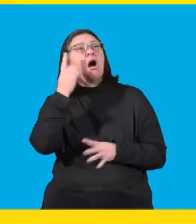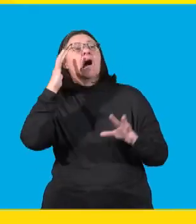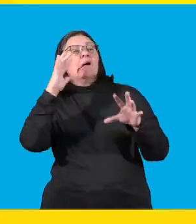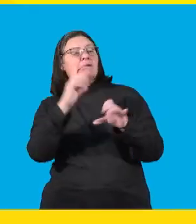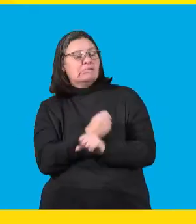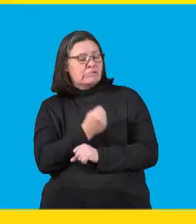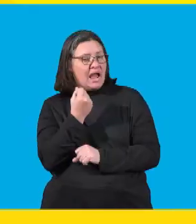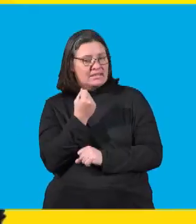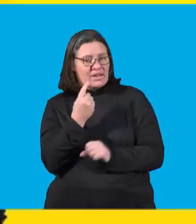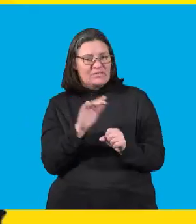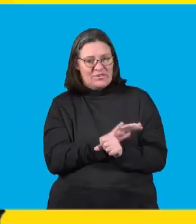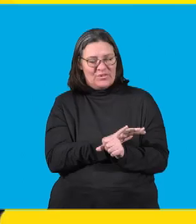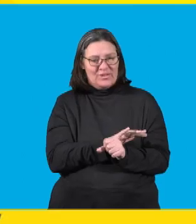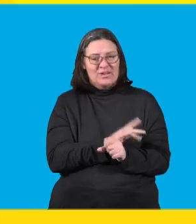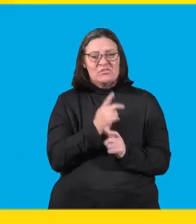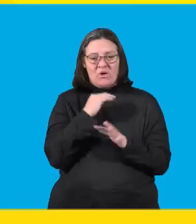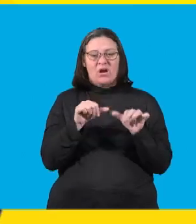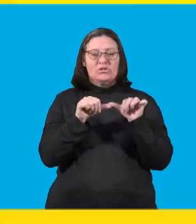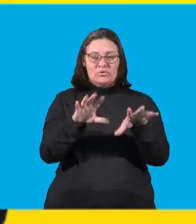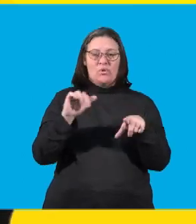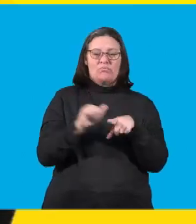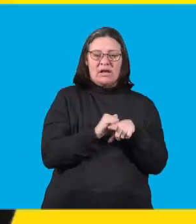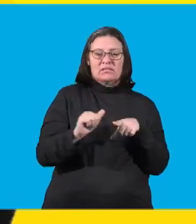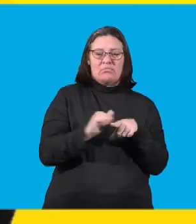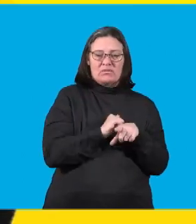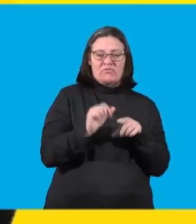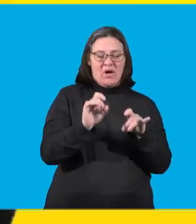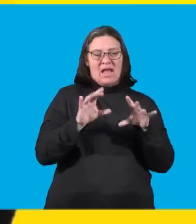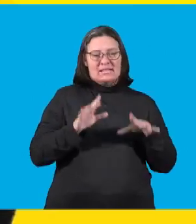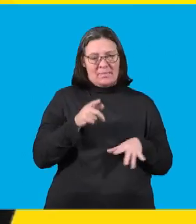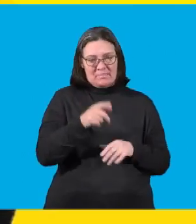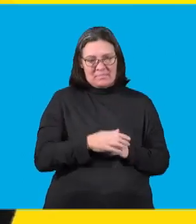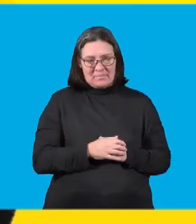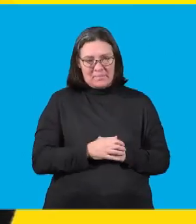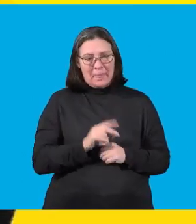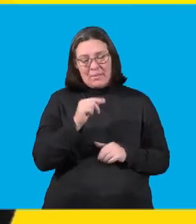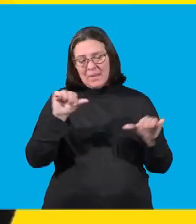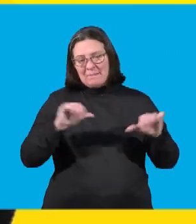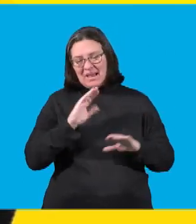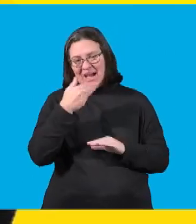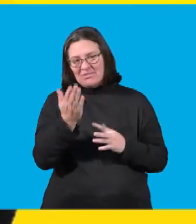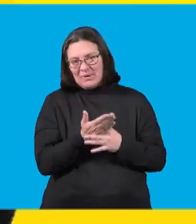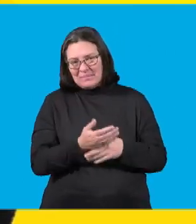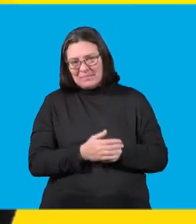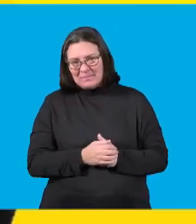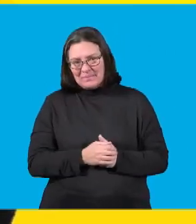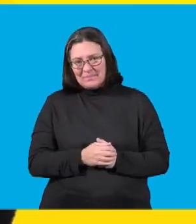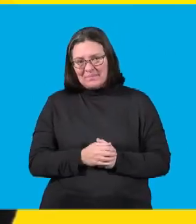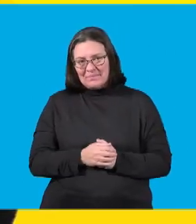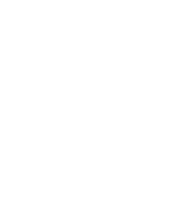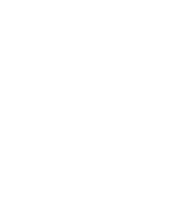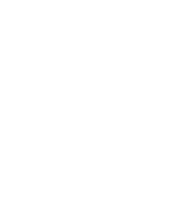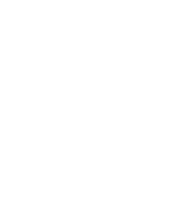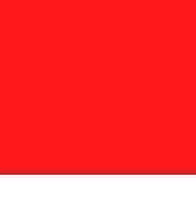all of that makes a lot of sense to you and you're going to continue practicing for your exams. We'll be back after